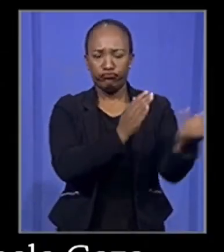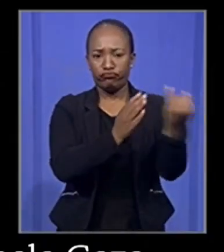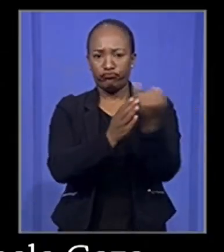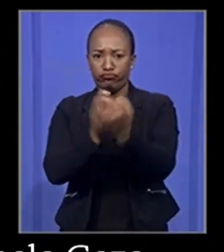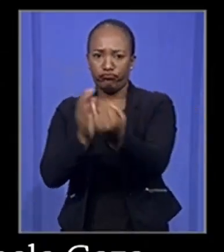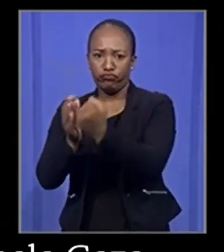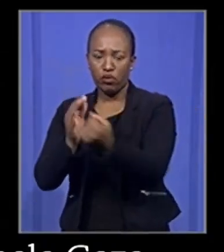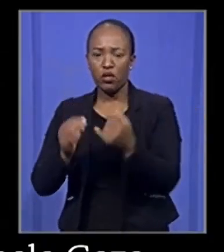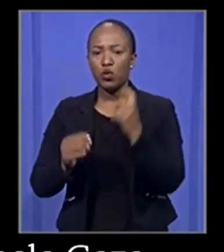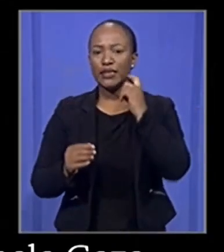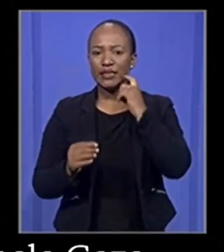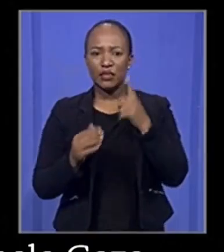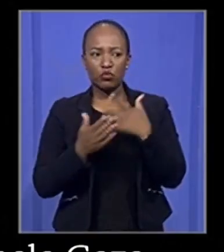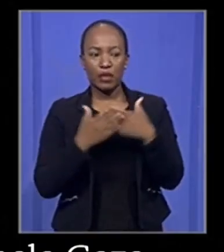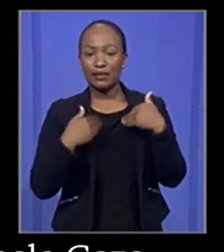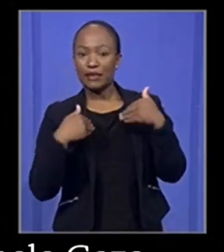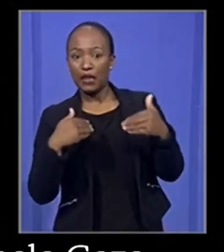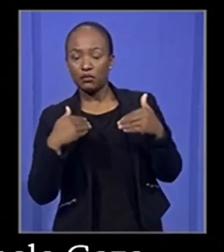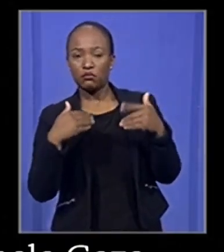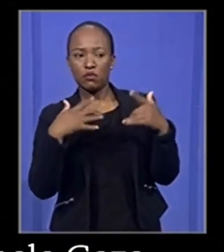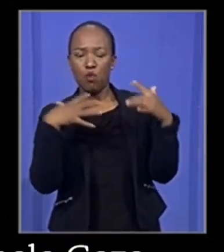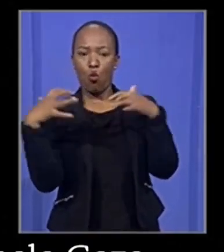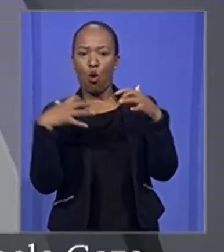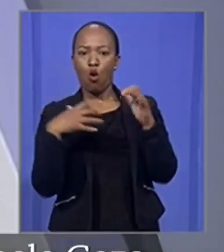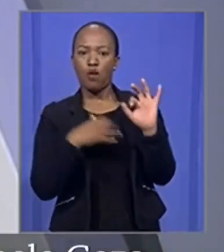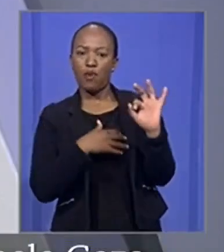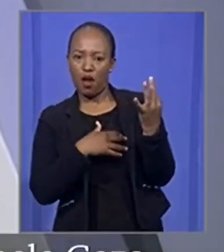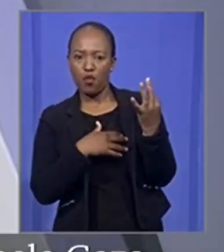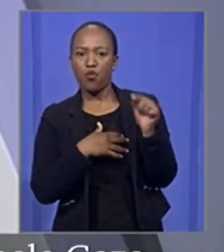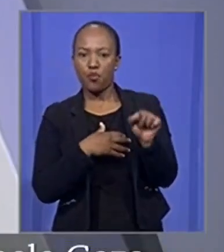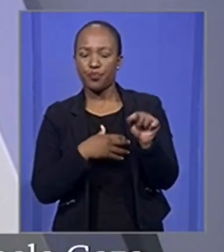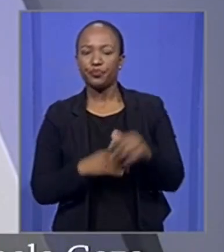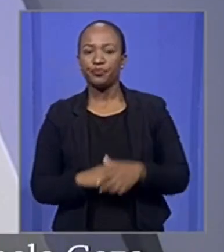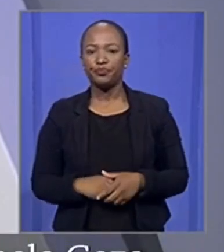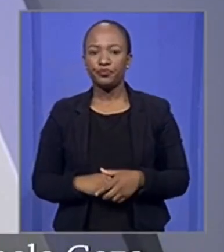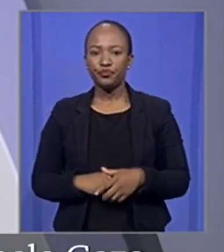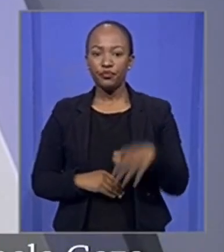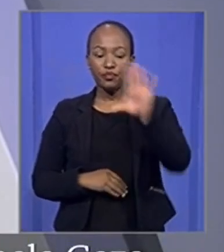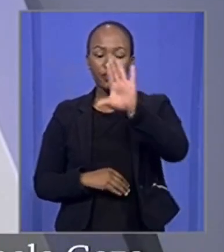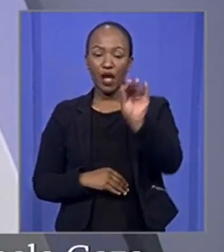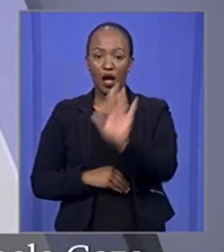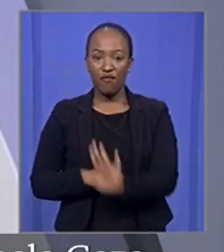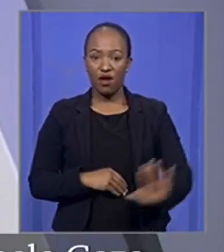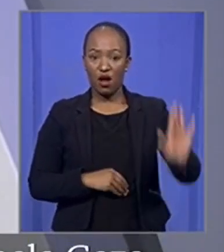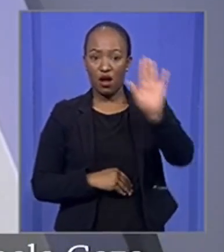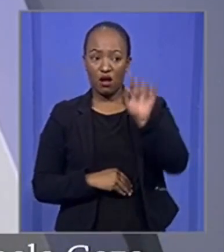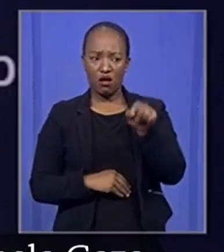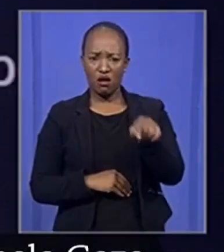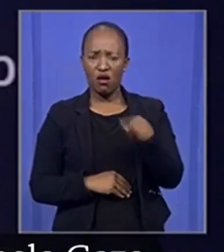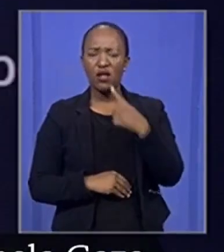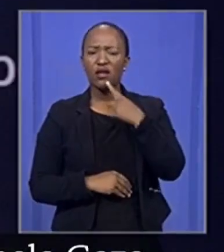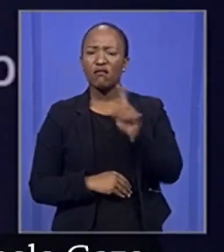nngwe e qale ntwa ya boraro ka bokgutshwane fela Afrika Borwa e reng ka maemo ana Afrika Borwa e hlalositse hore wa